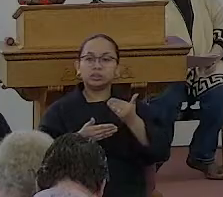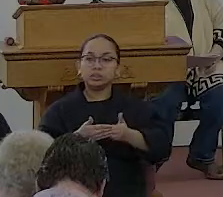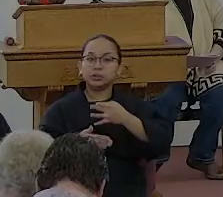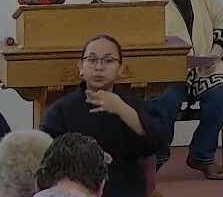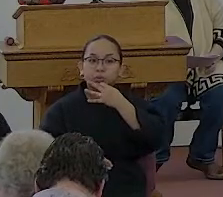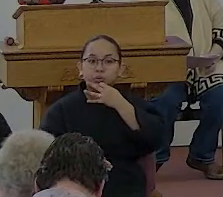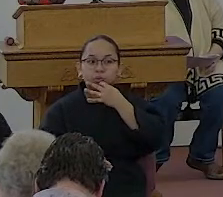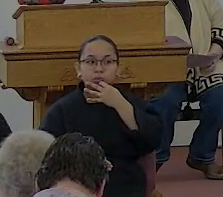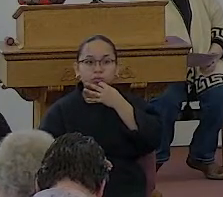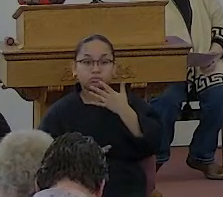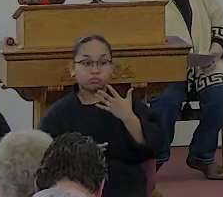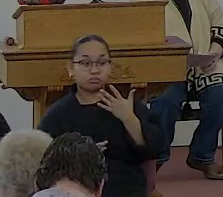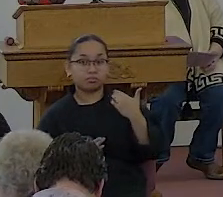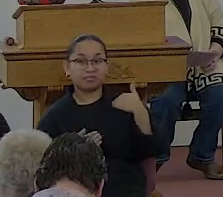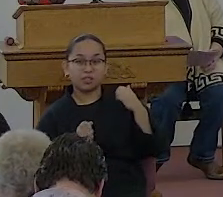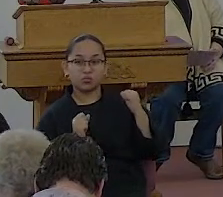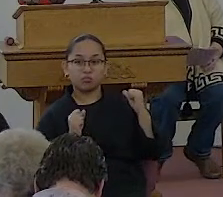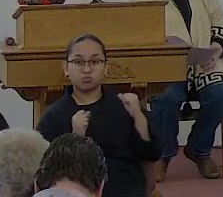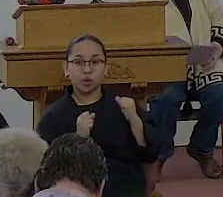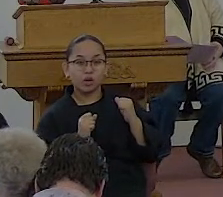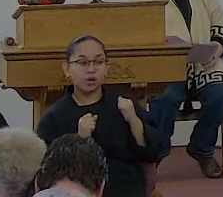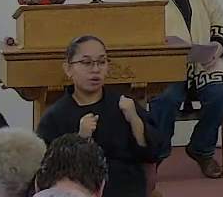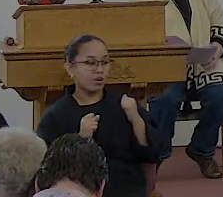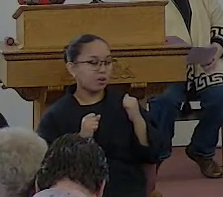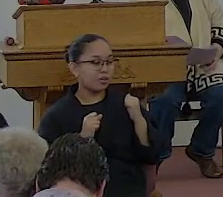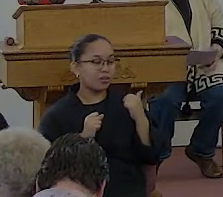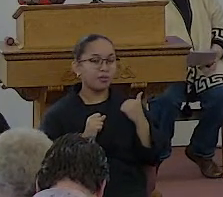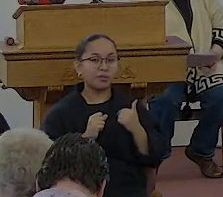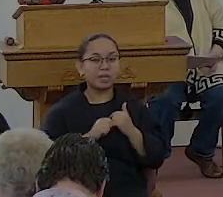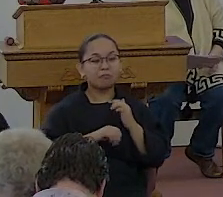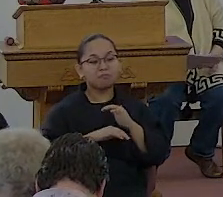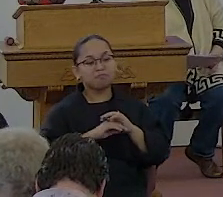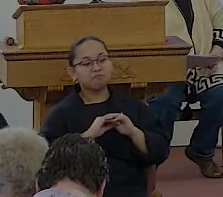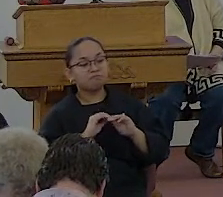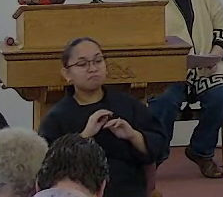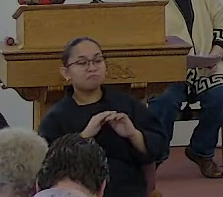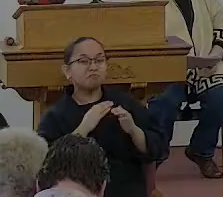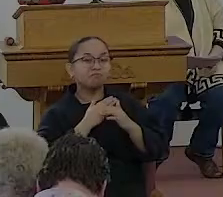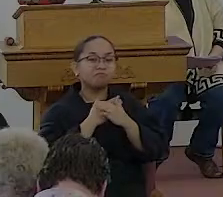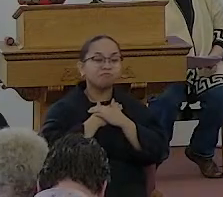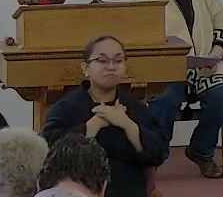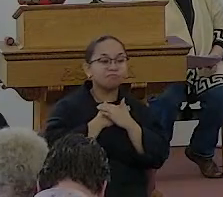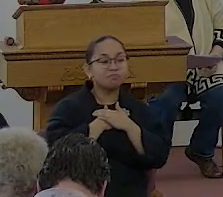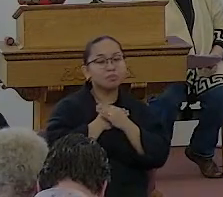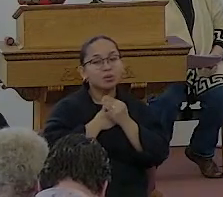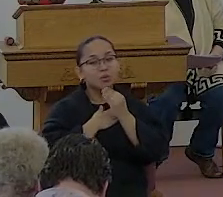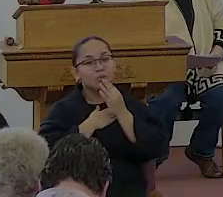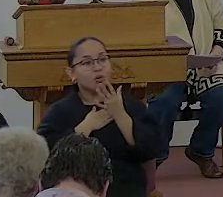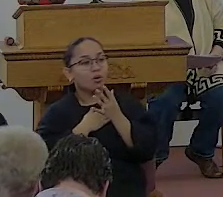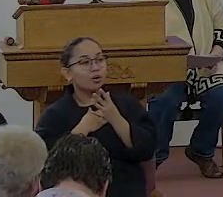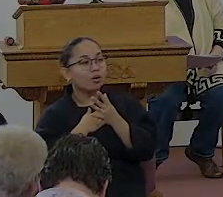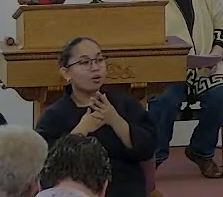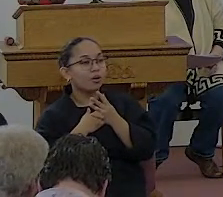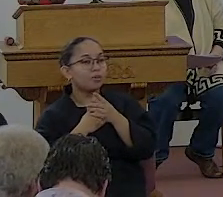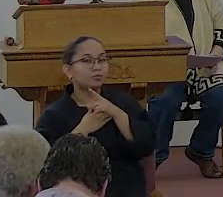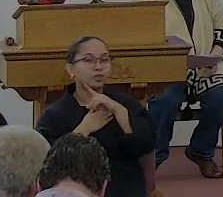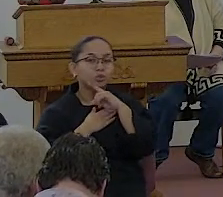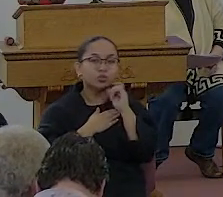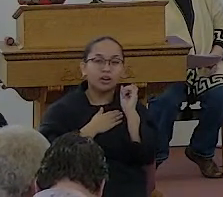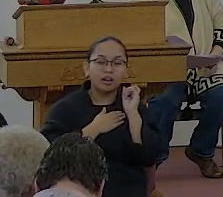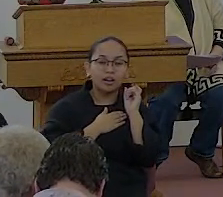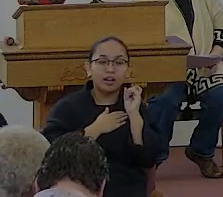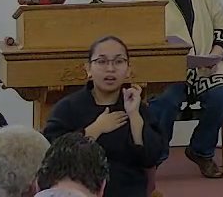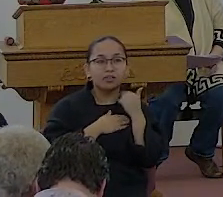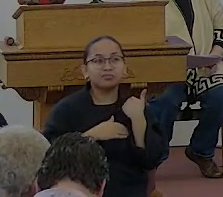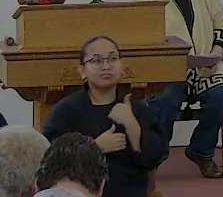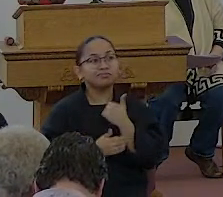the winter in our cozy homes, warm and dry, and we waited